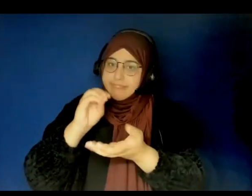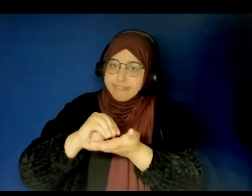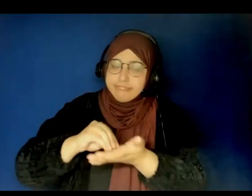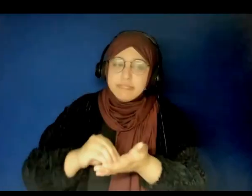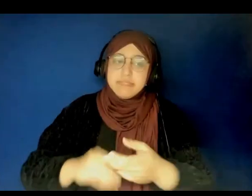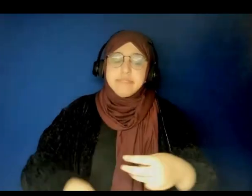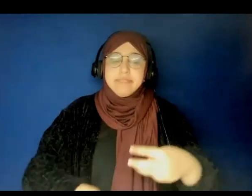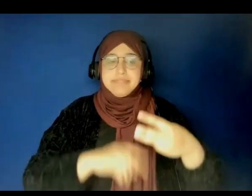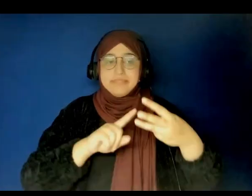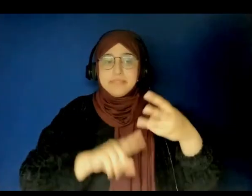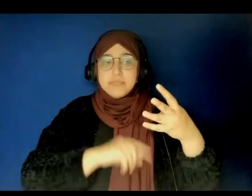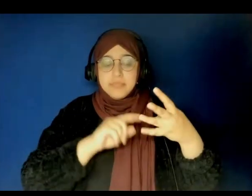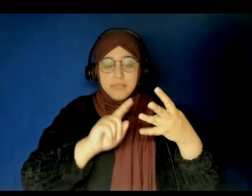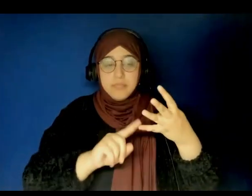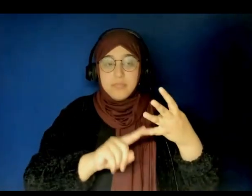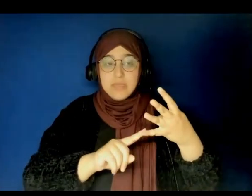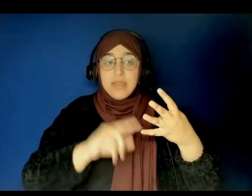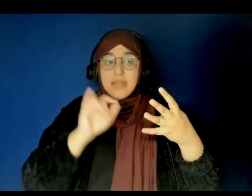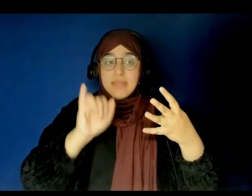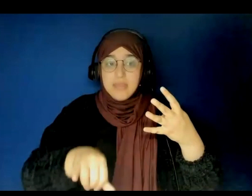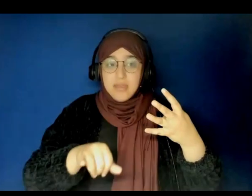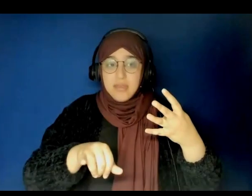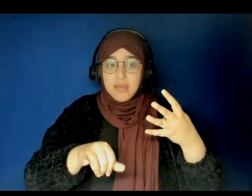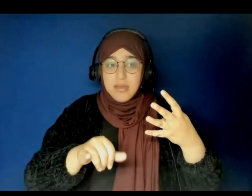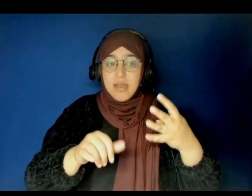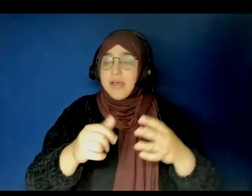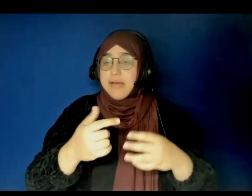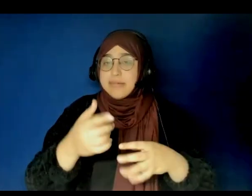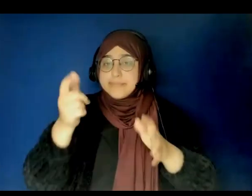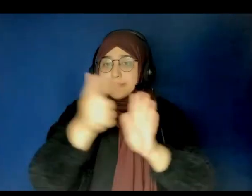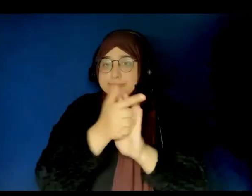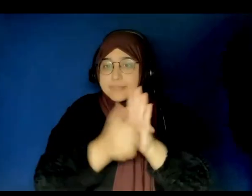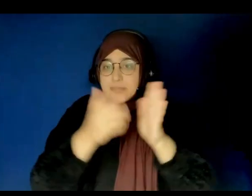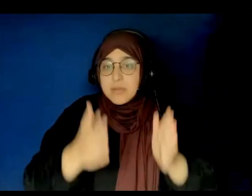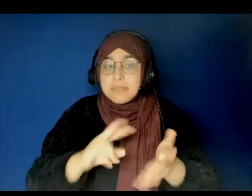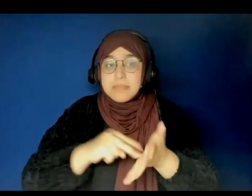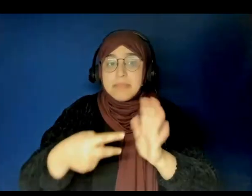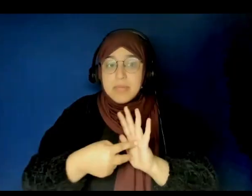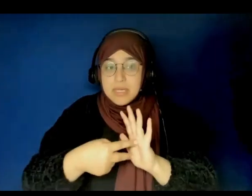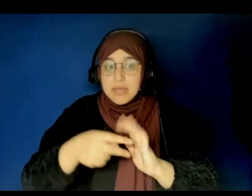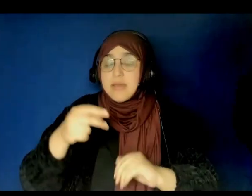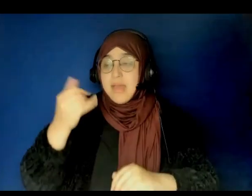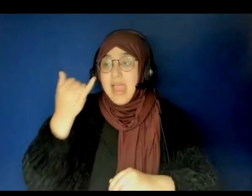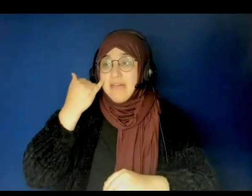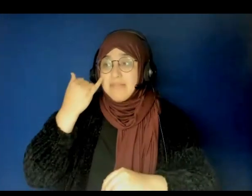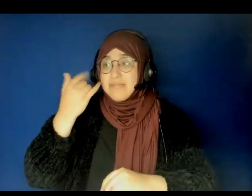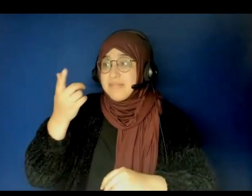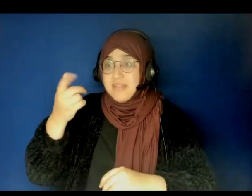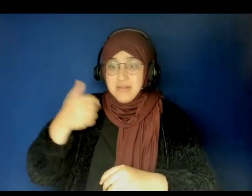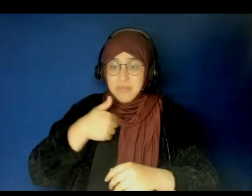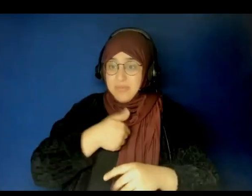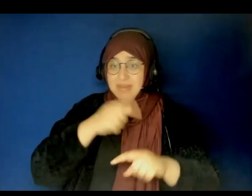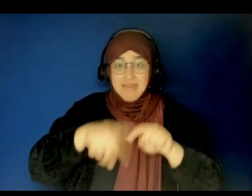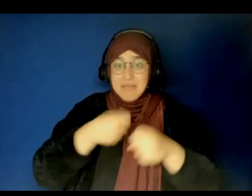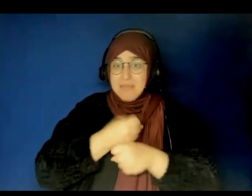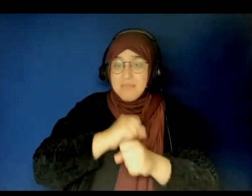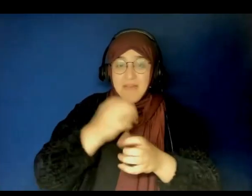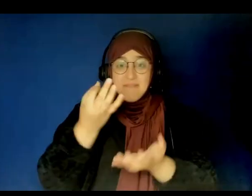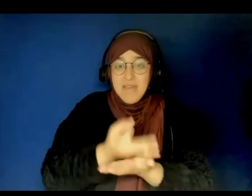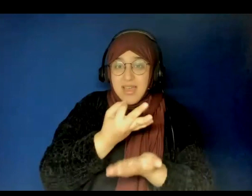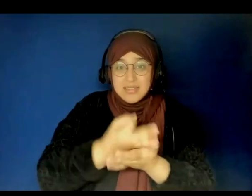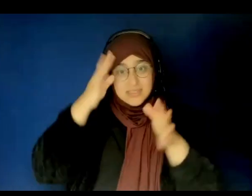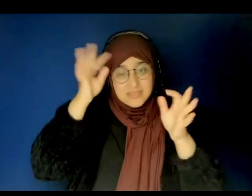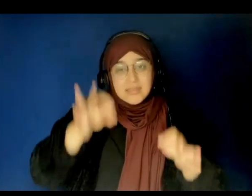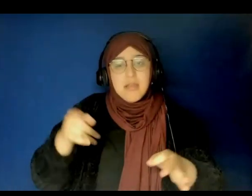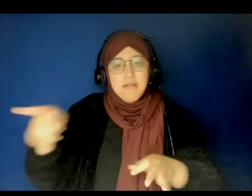make financial decisions on our behalf when we're unable to make them. Now, a